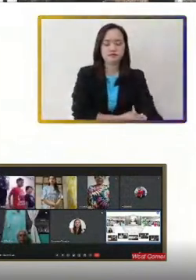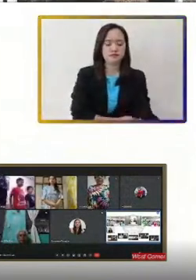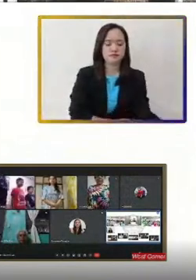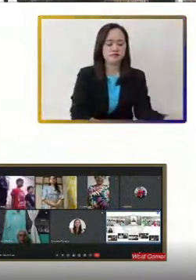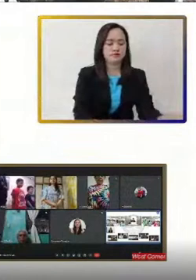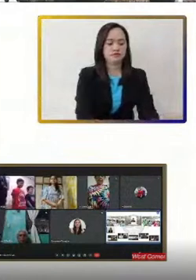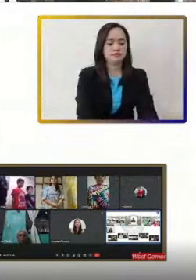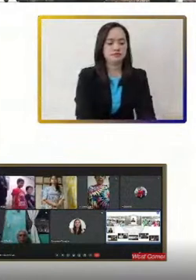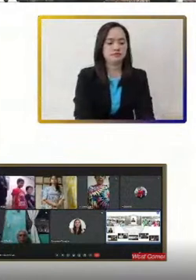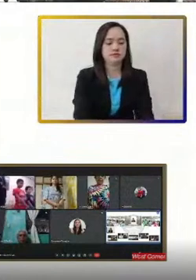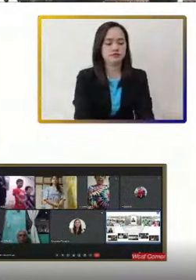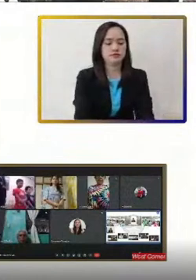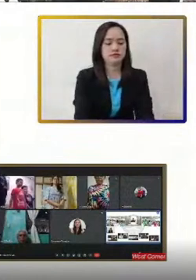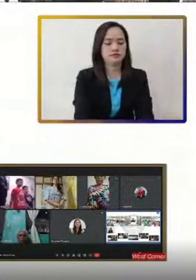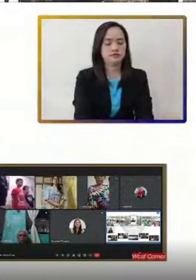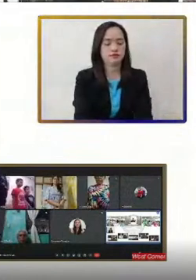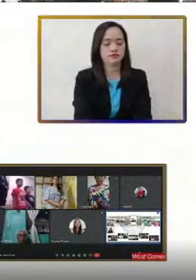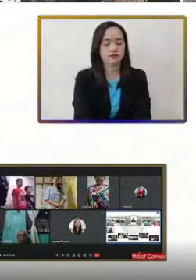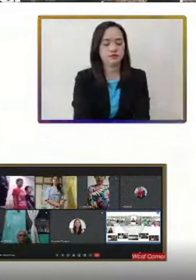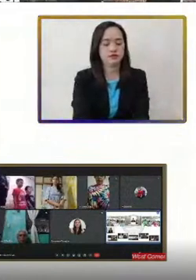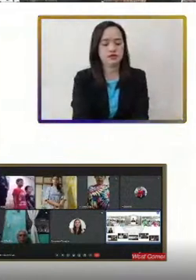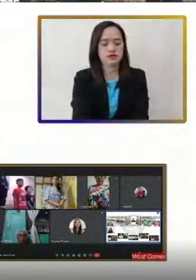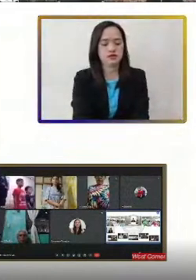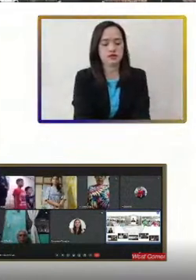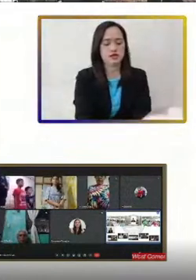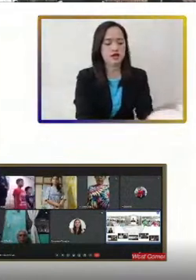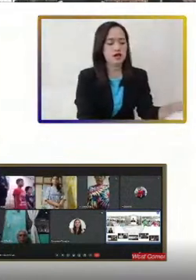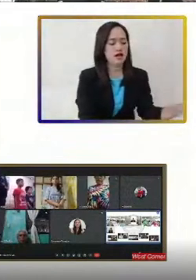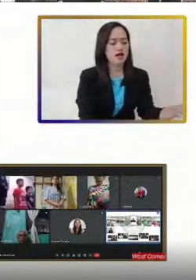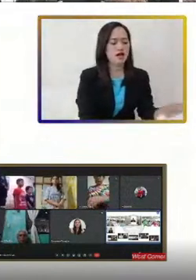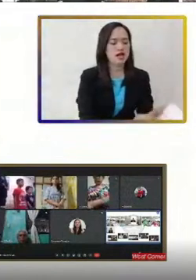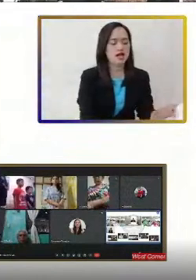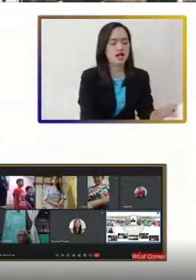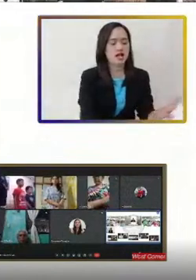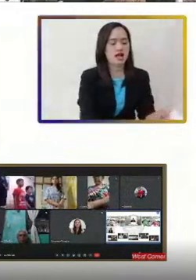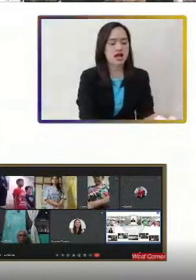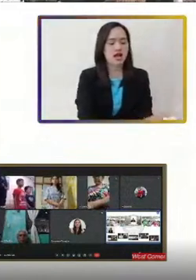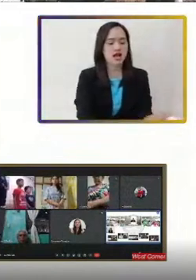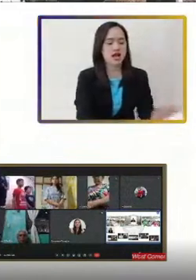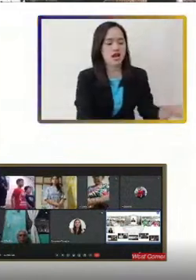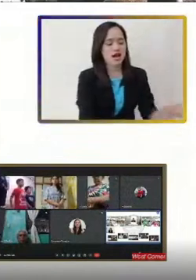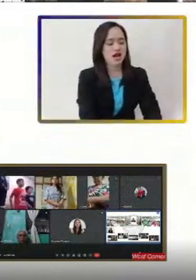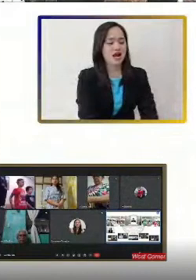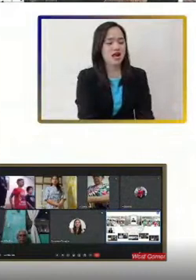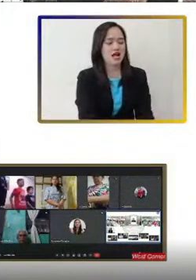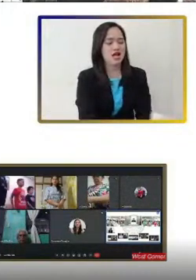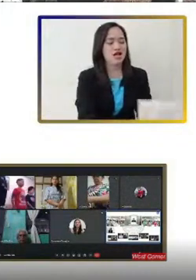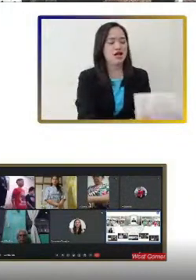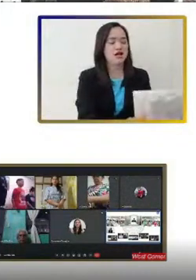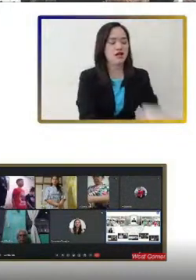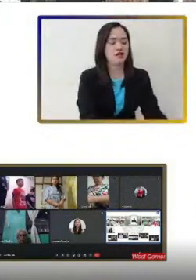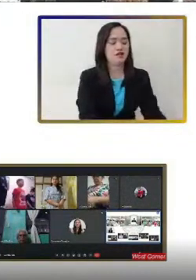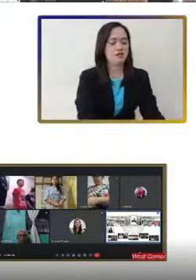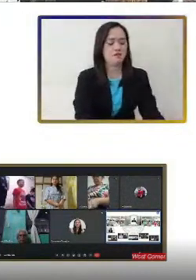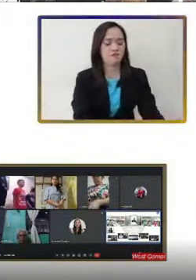Page 32 in the songbook, He Keeps Me Singing. Page 32, He Keeps Me Singing.